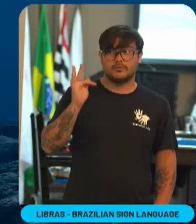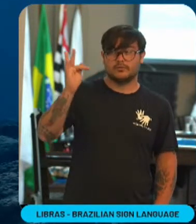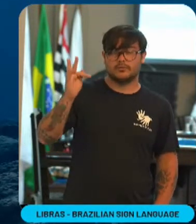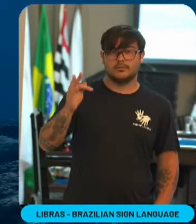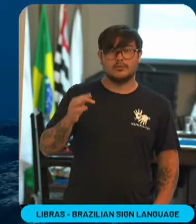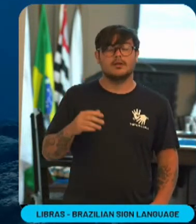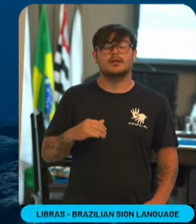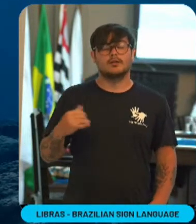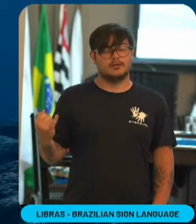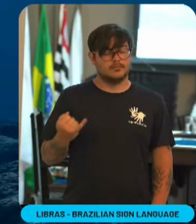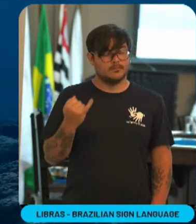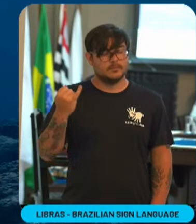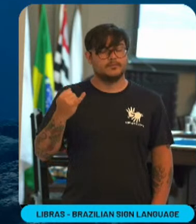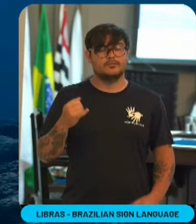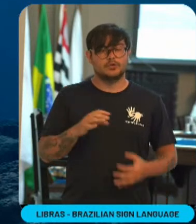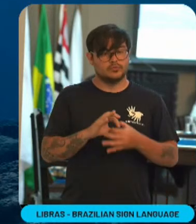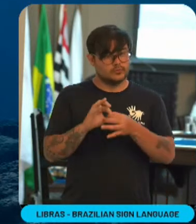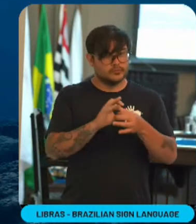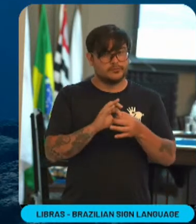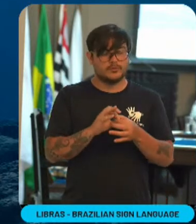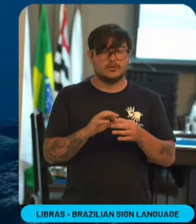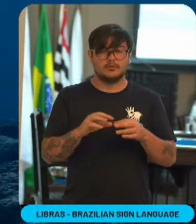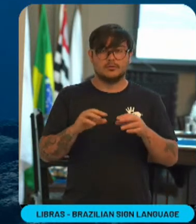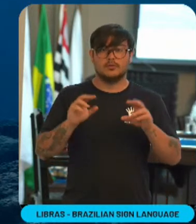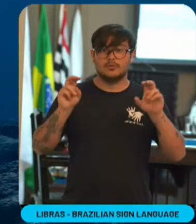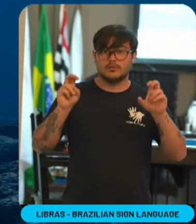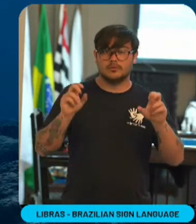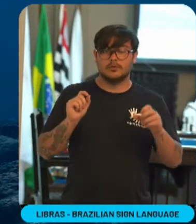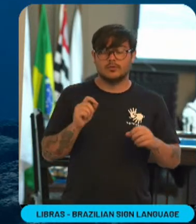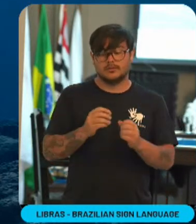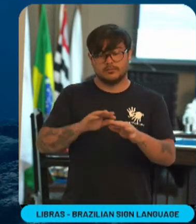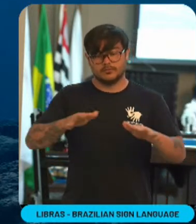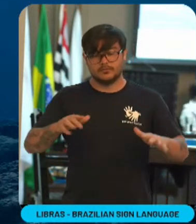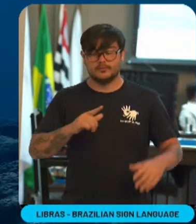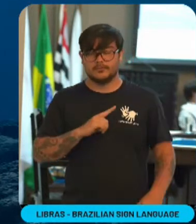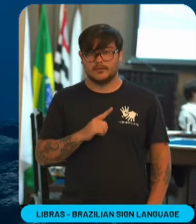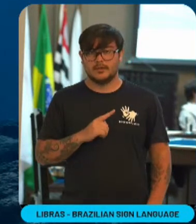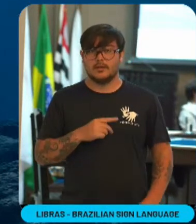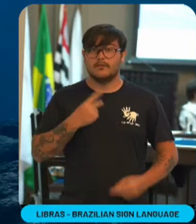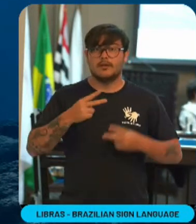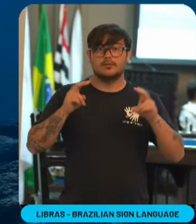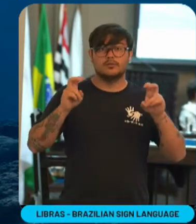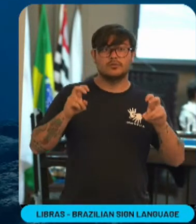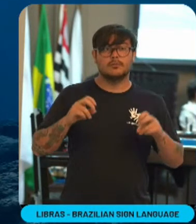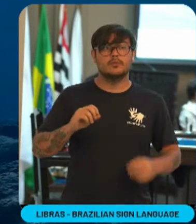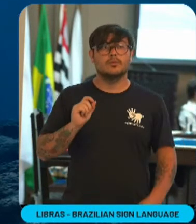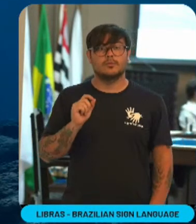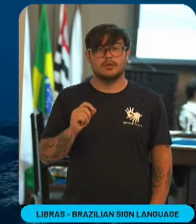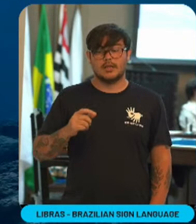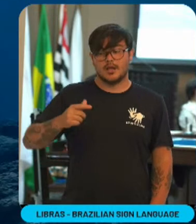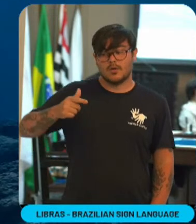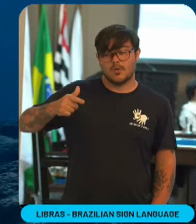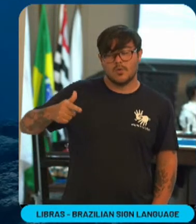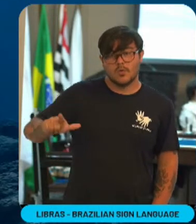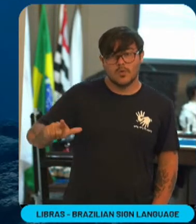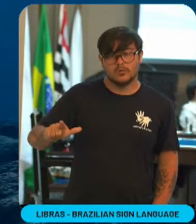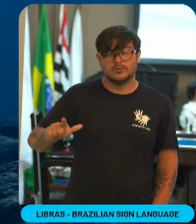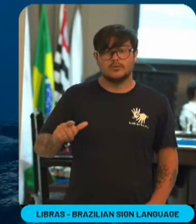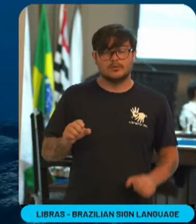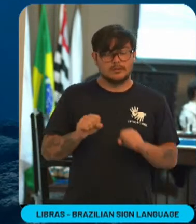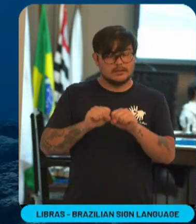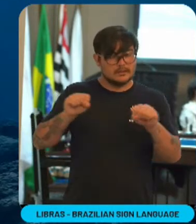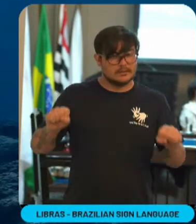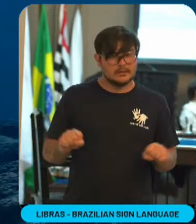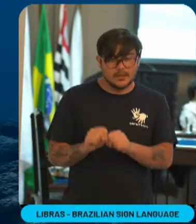modeling and prediction is core to consider the ocean conditions. We're talking